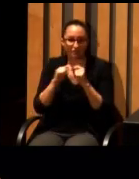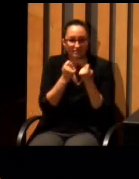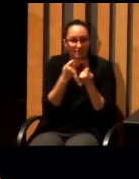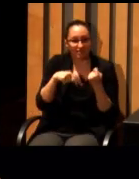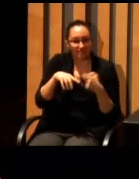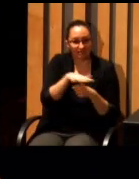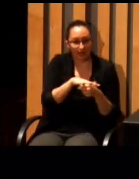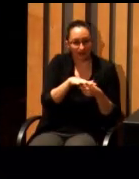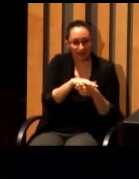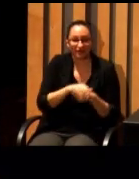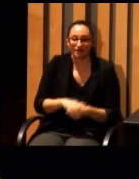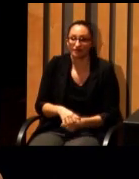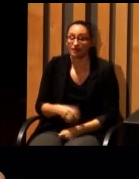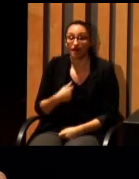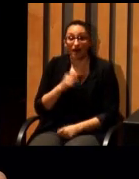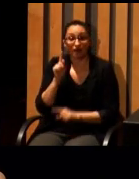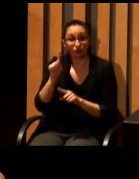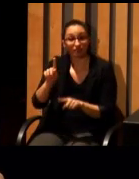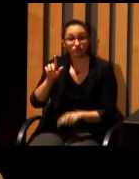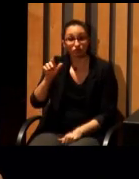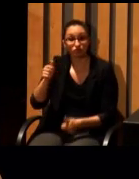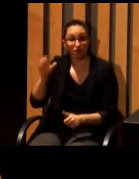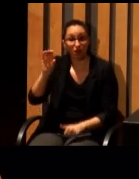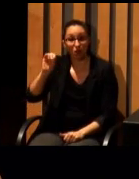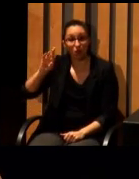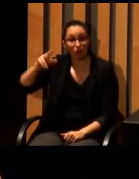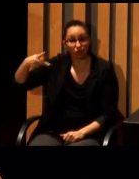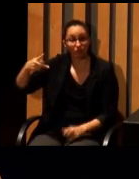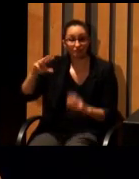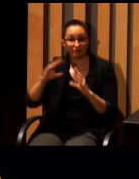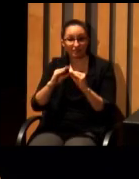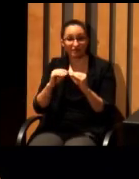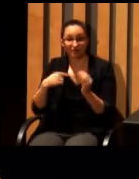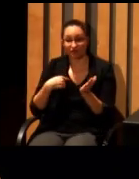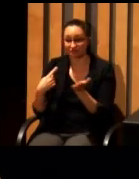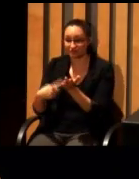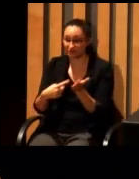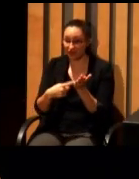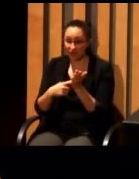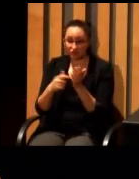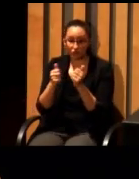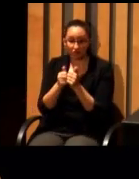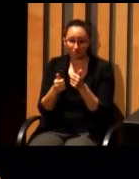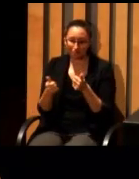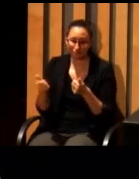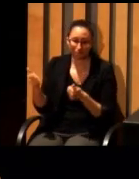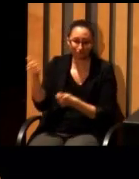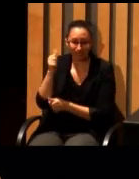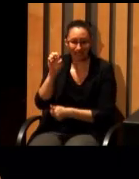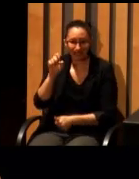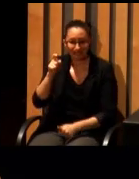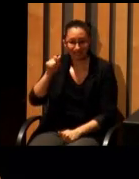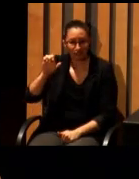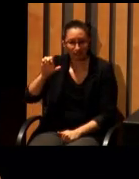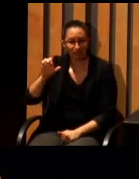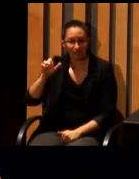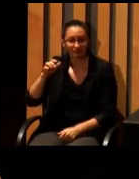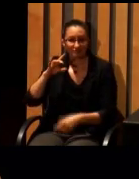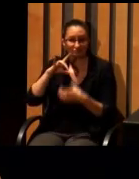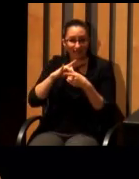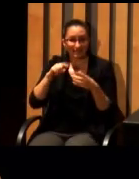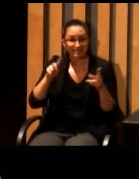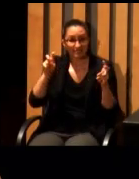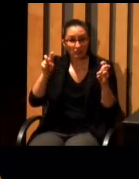And I went to a corporate meeting and had a discussion with some of the top-tier executives about this